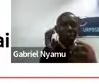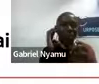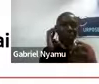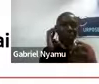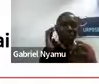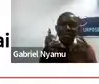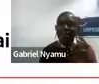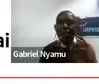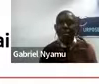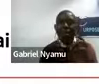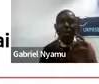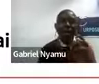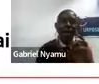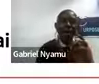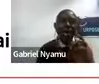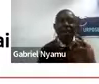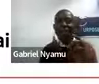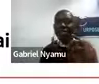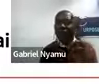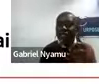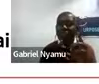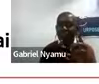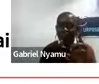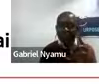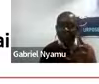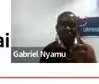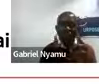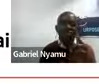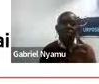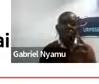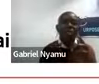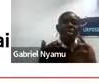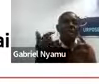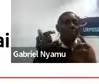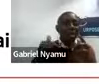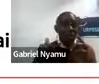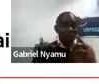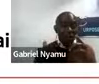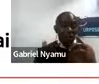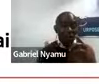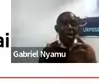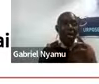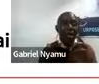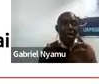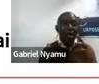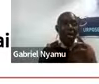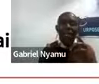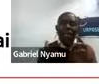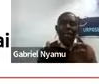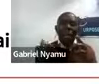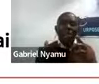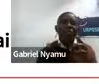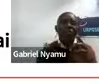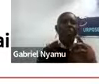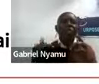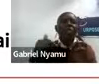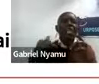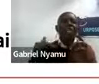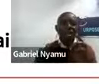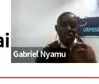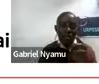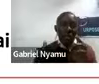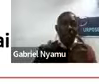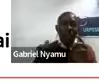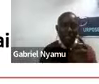it's a bit of a very kind of deceptive approach, because passion mostly is a very personal, and it's mostly a motivation from